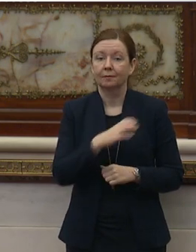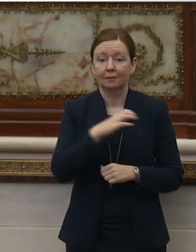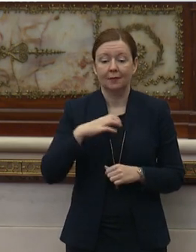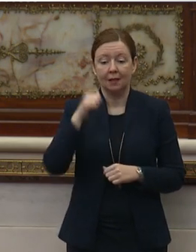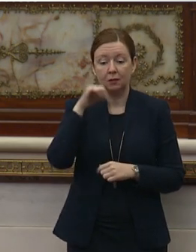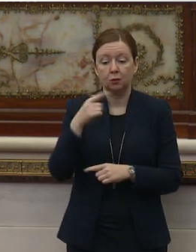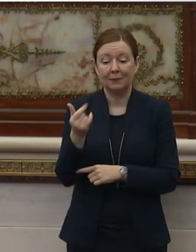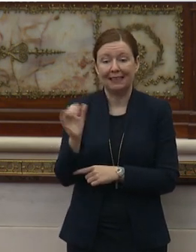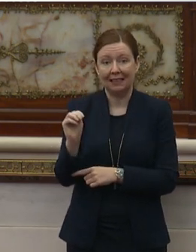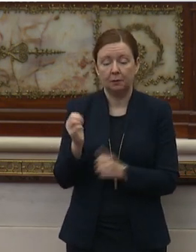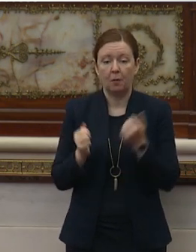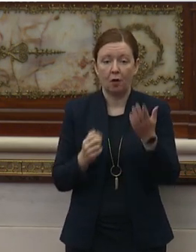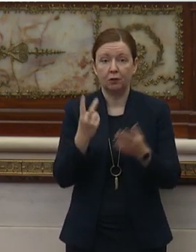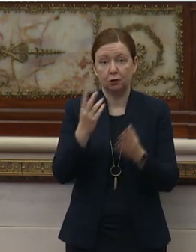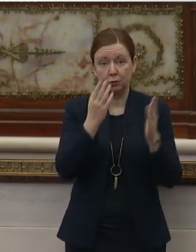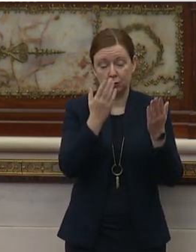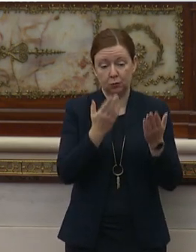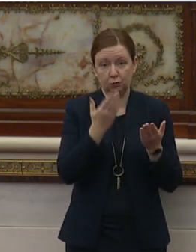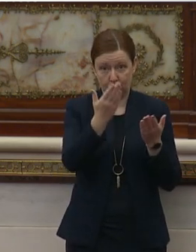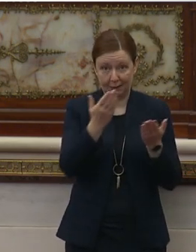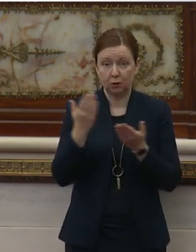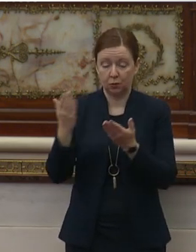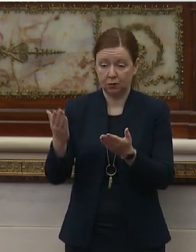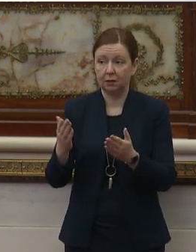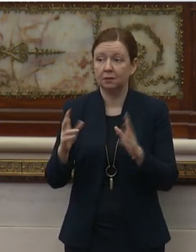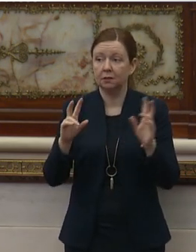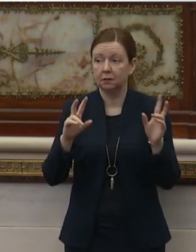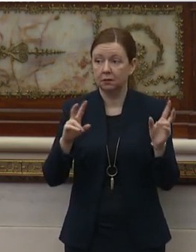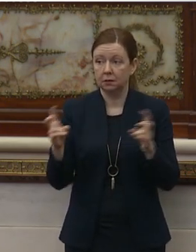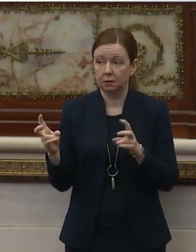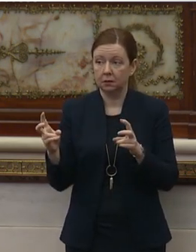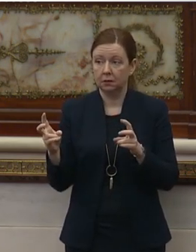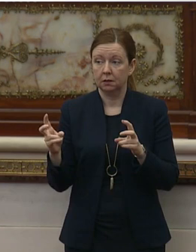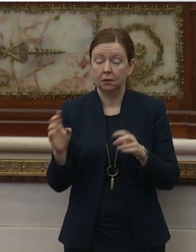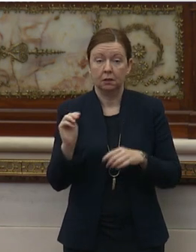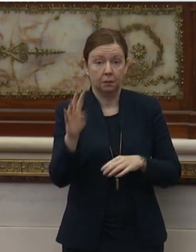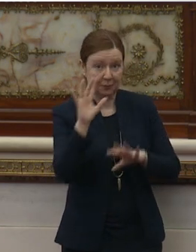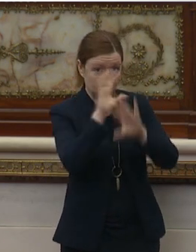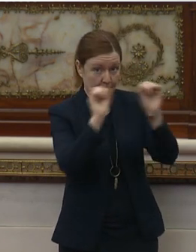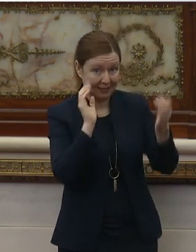Councilwoman Gimm offers two resolutions entitled a resolution.